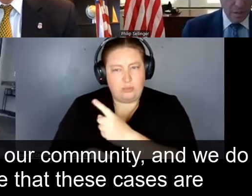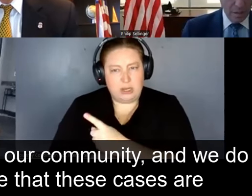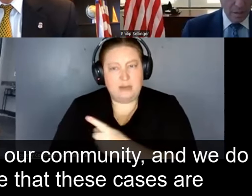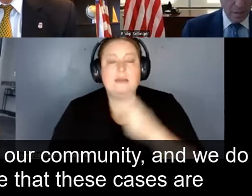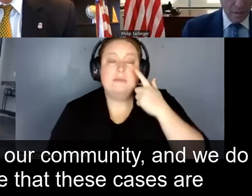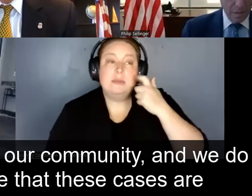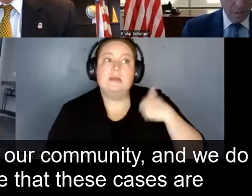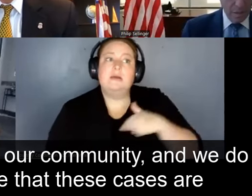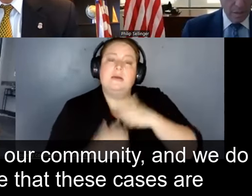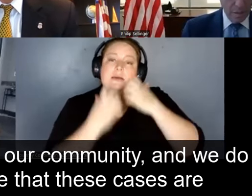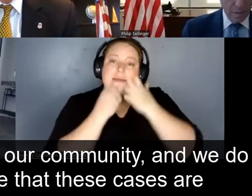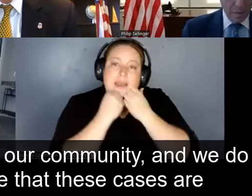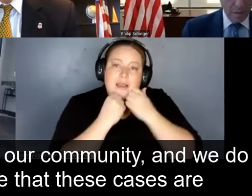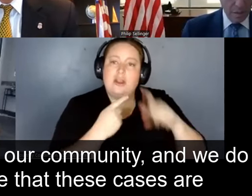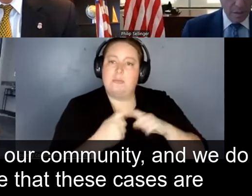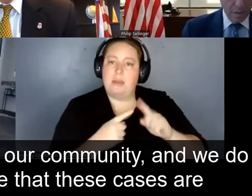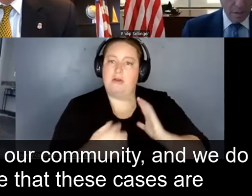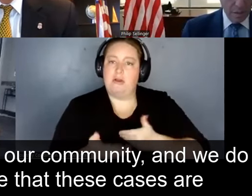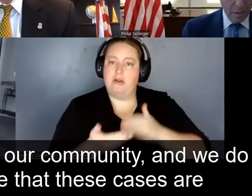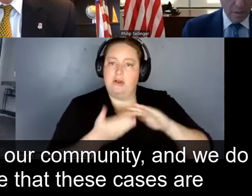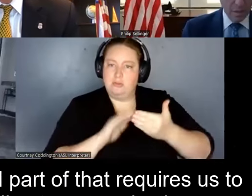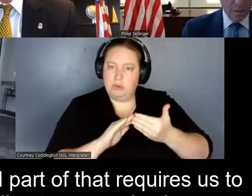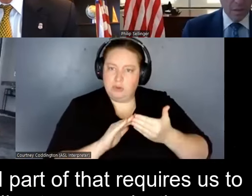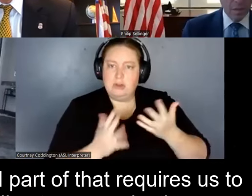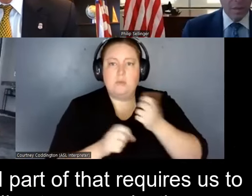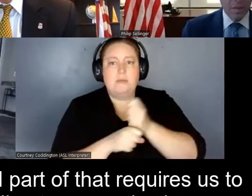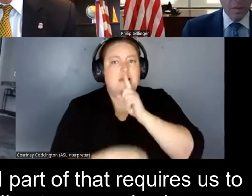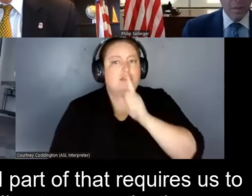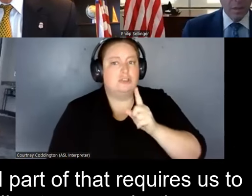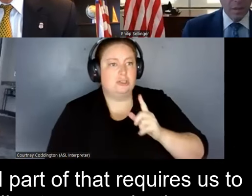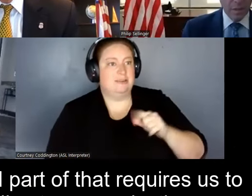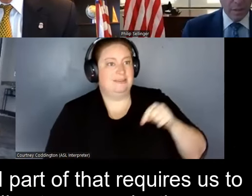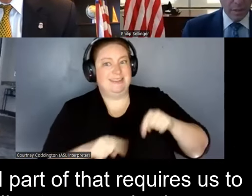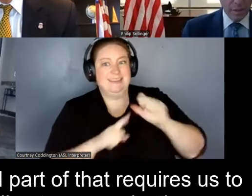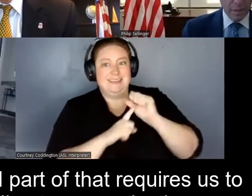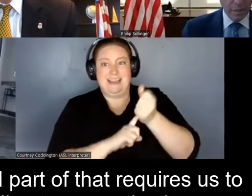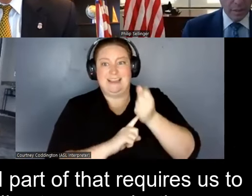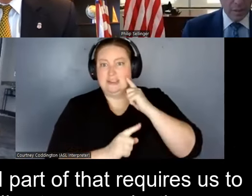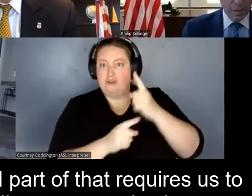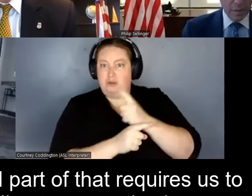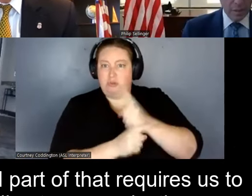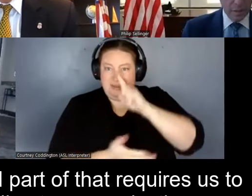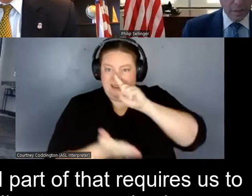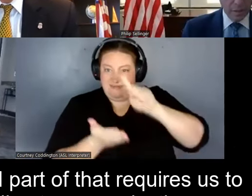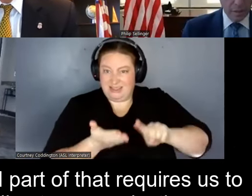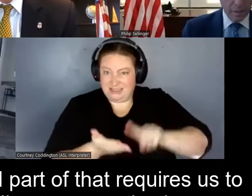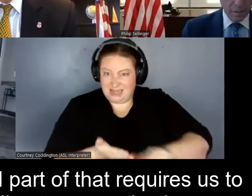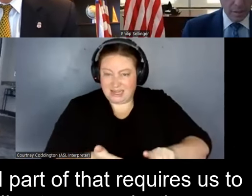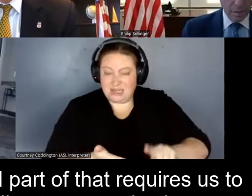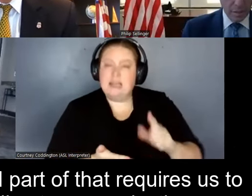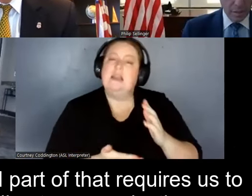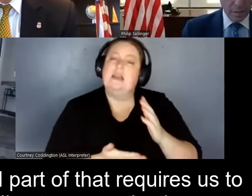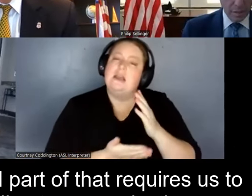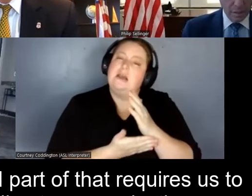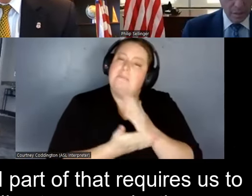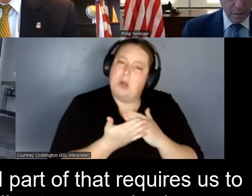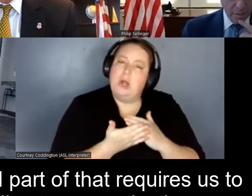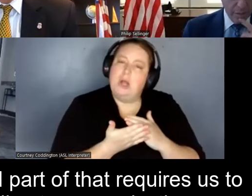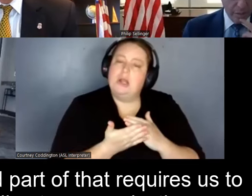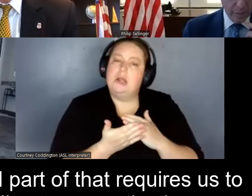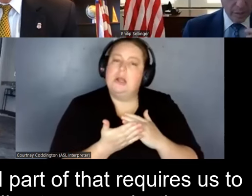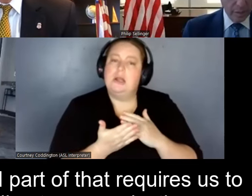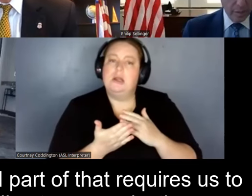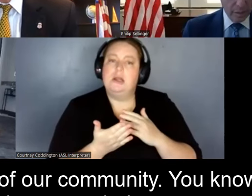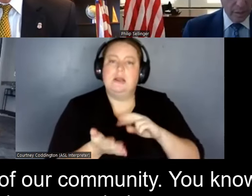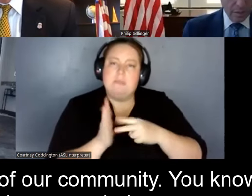want to make sure that these cases are appropriately investigated. And part of that requires us to have